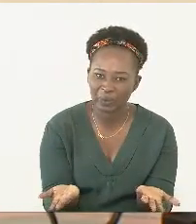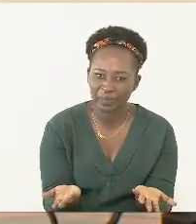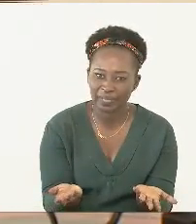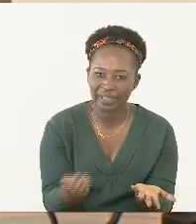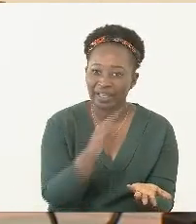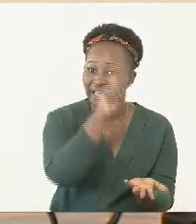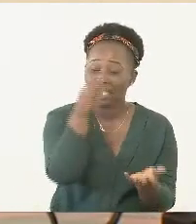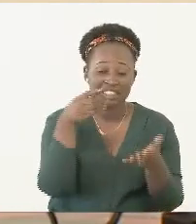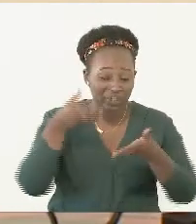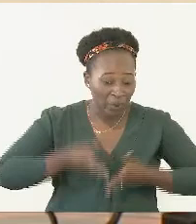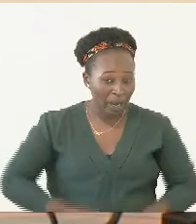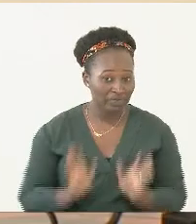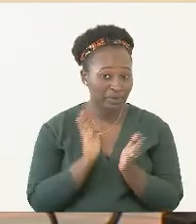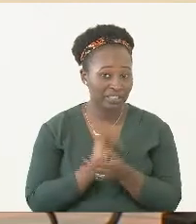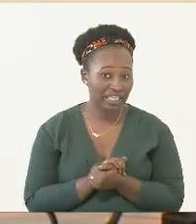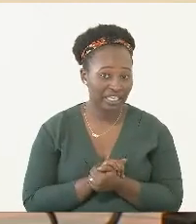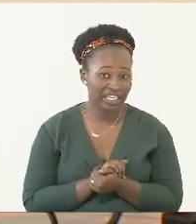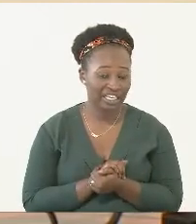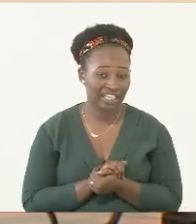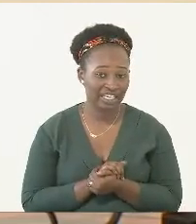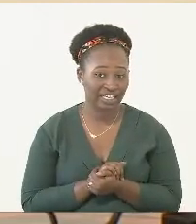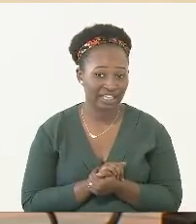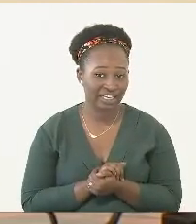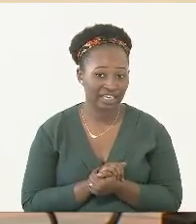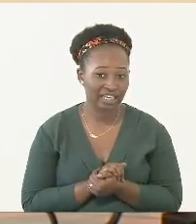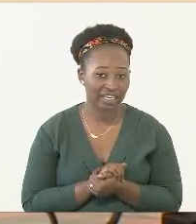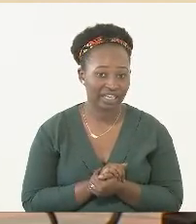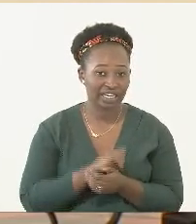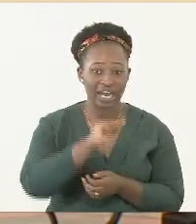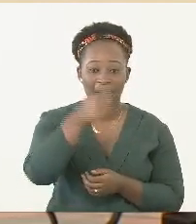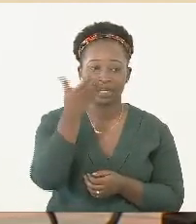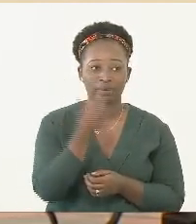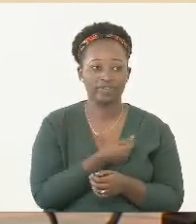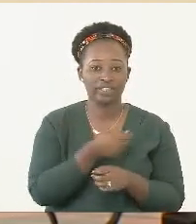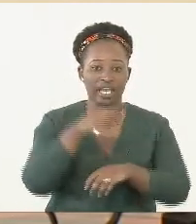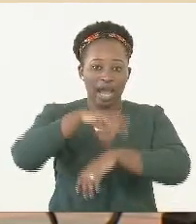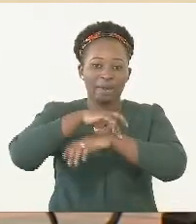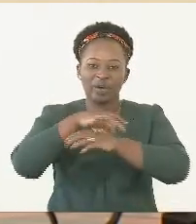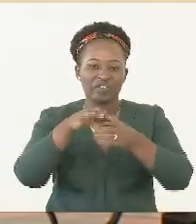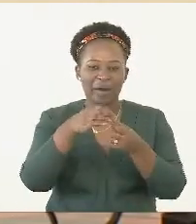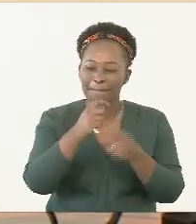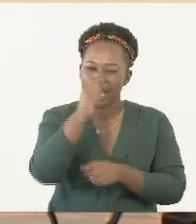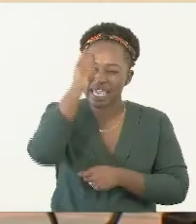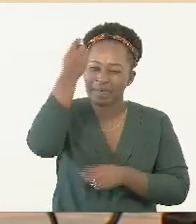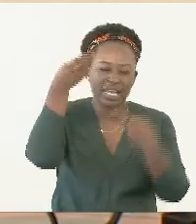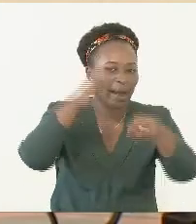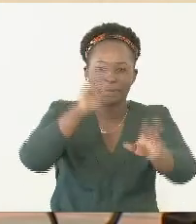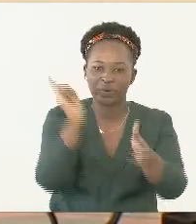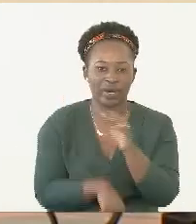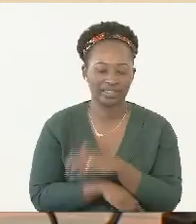Are they lacking bones? What about those that have long bones? What exactly happens?